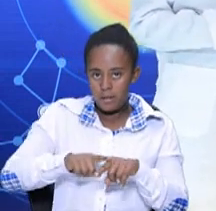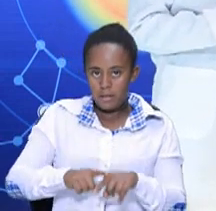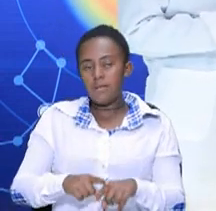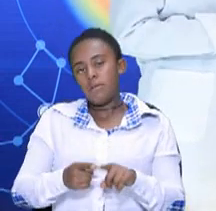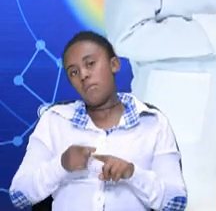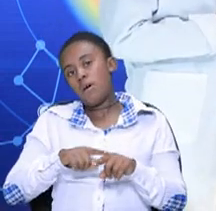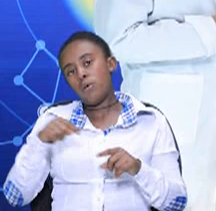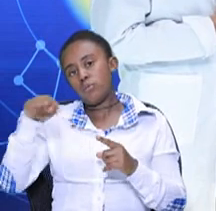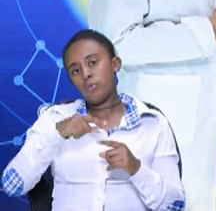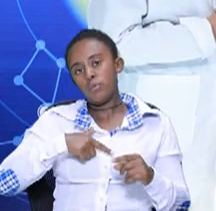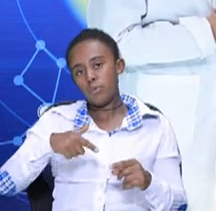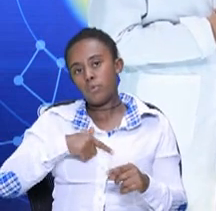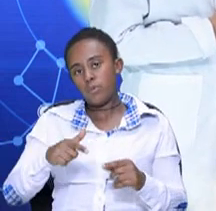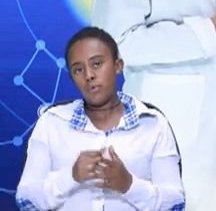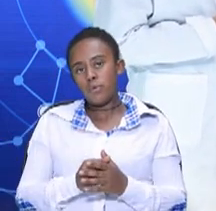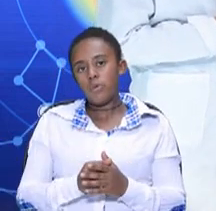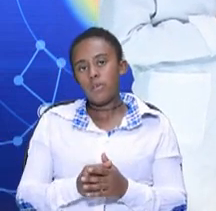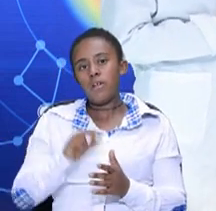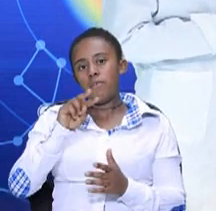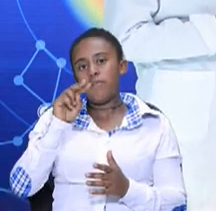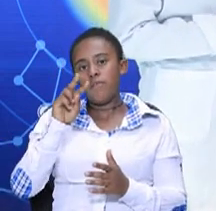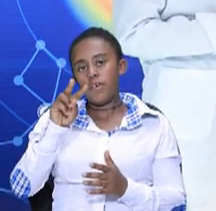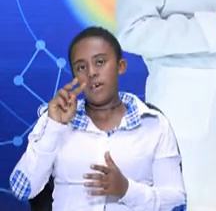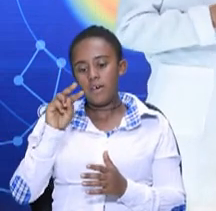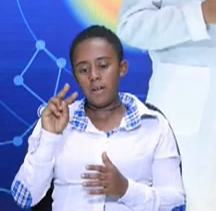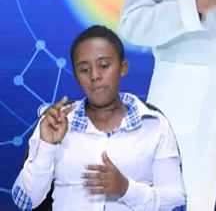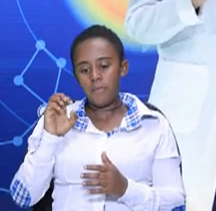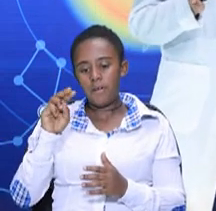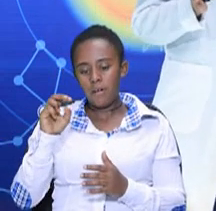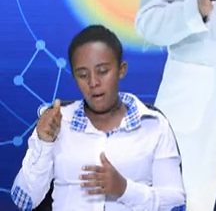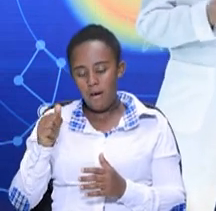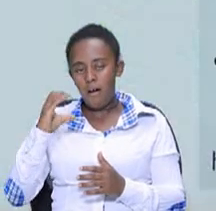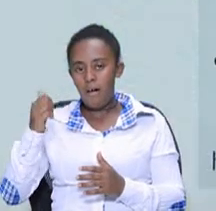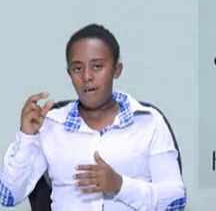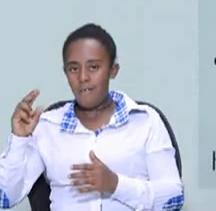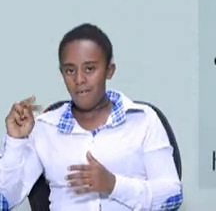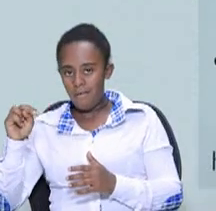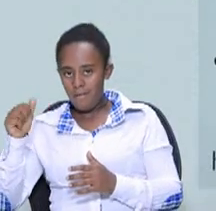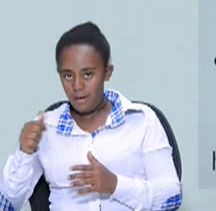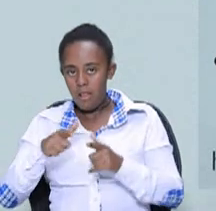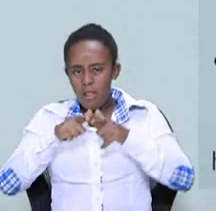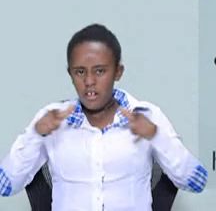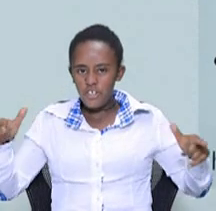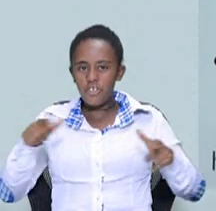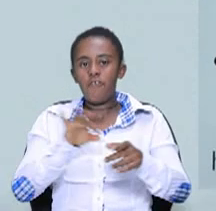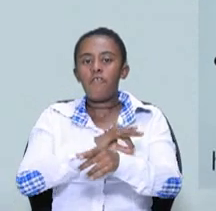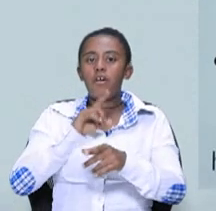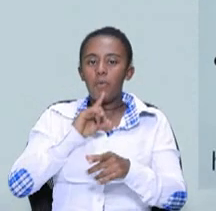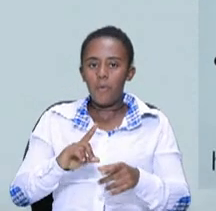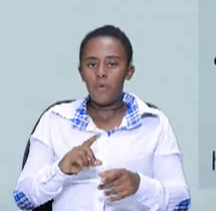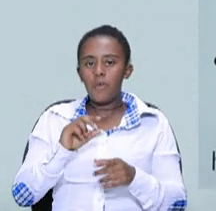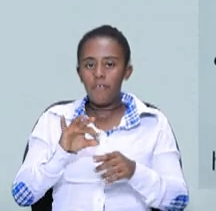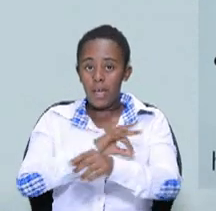to the heart, it is carried by vena cava. The vena cava is the largest vein, as you know, and